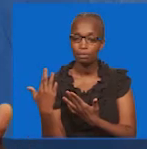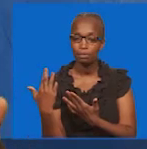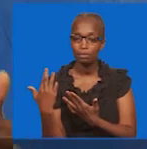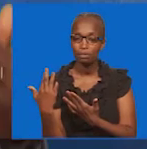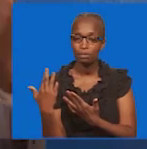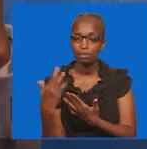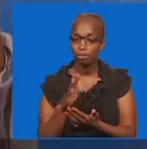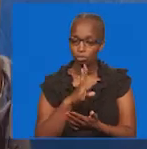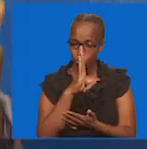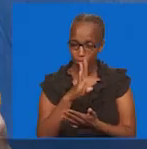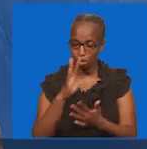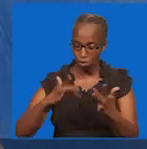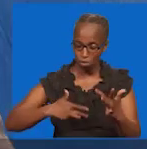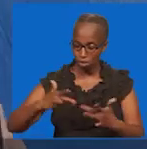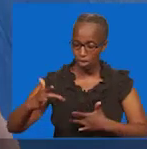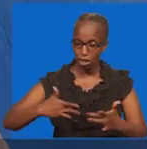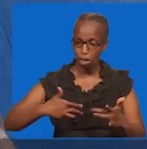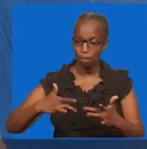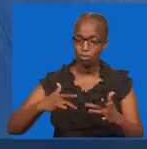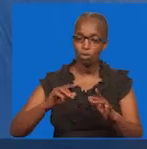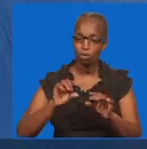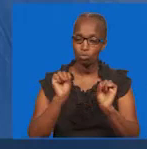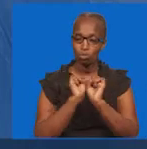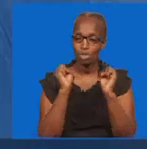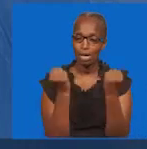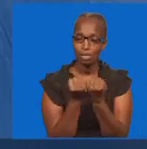To be concerns Of society